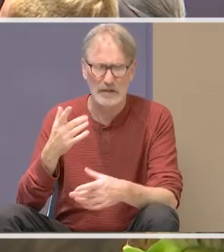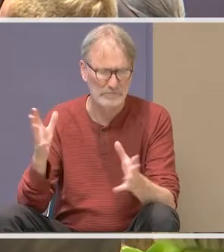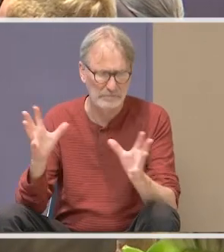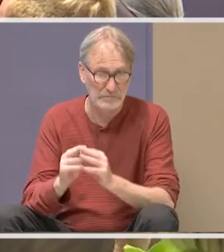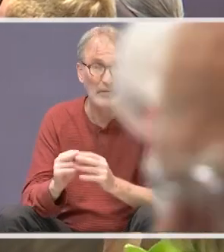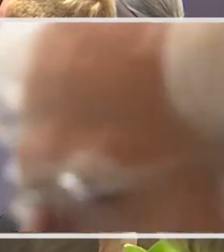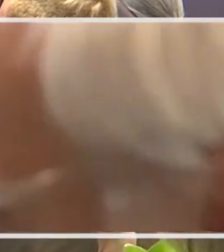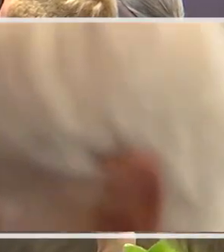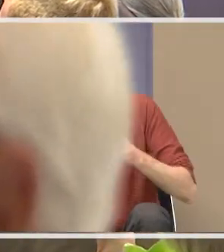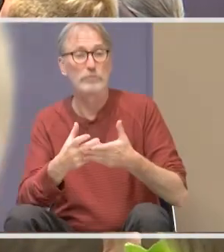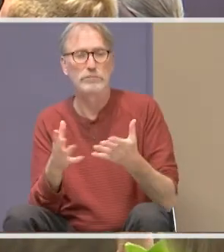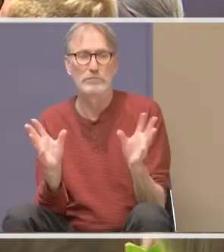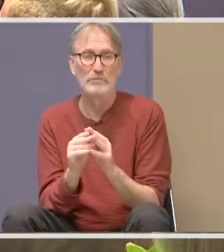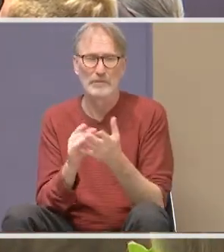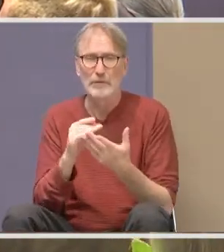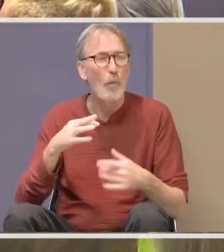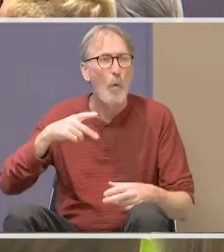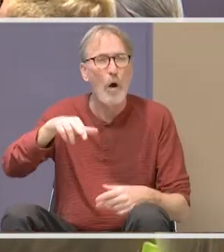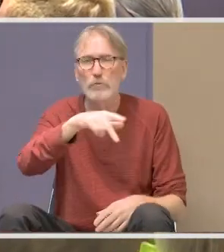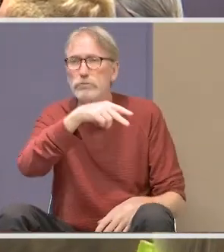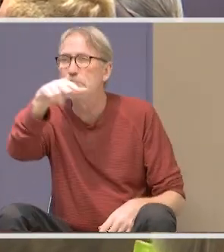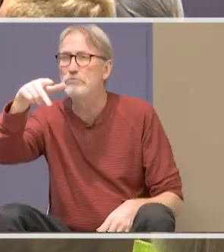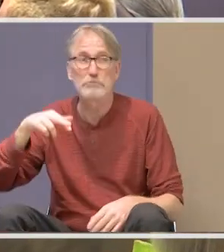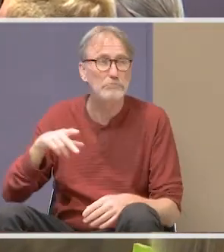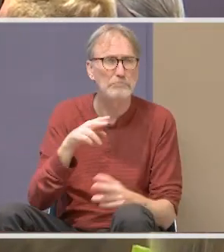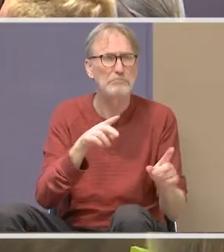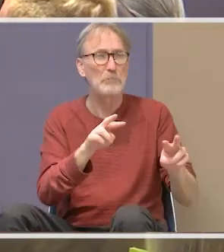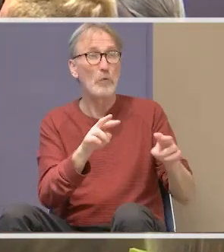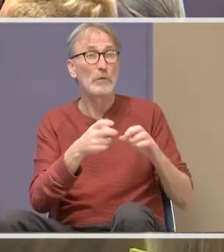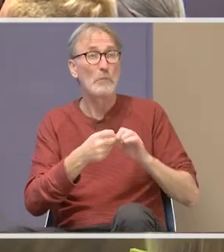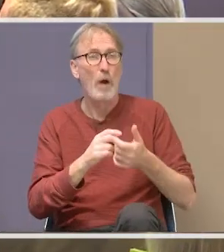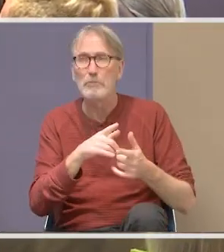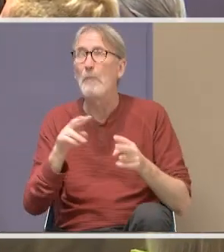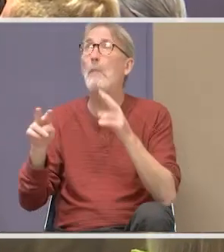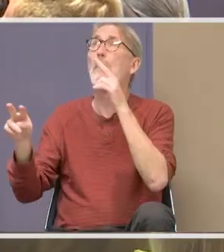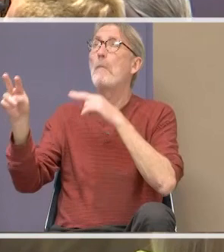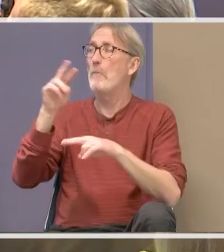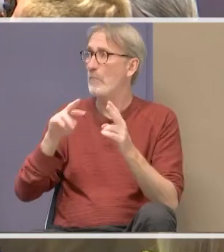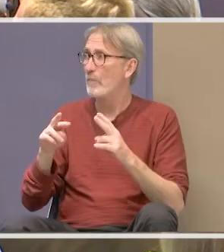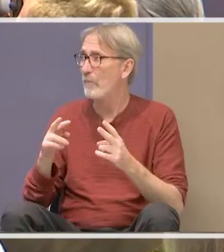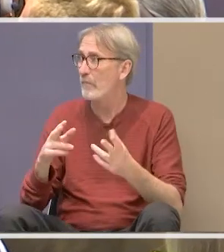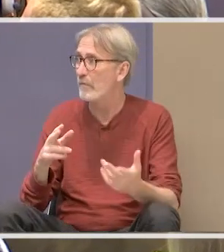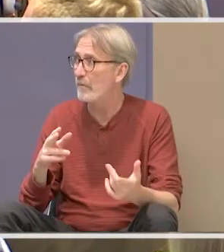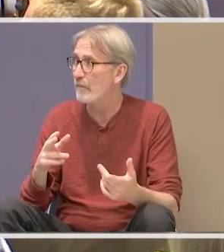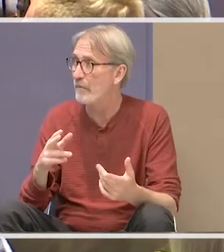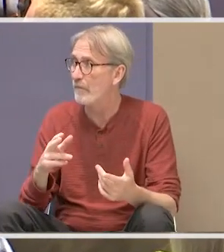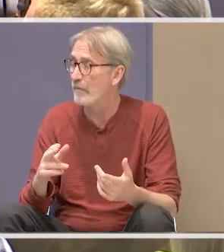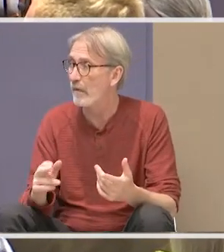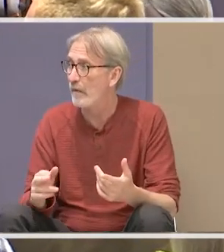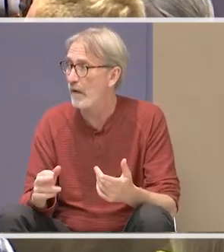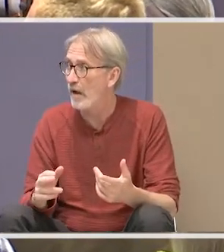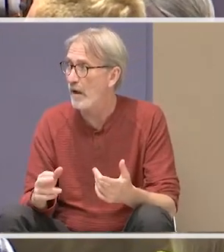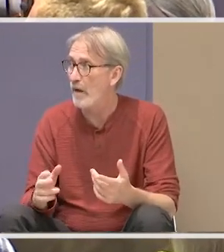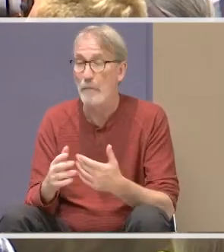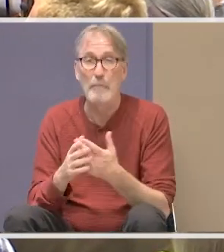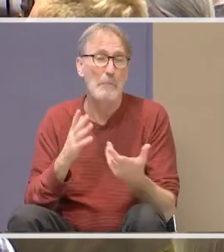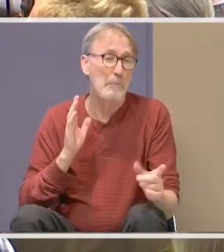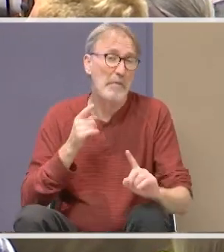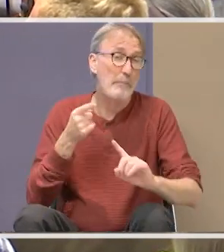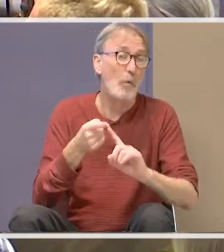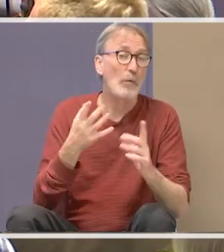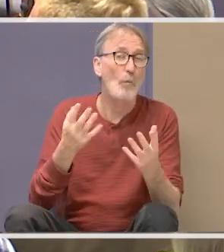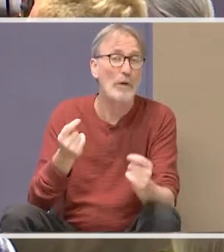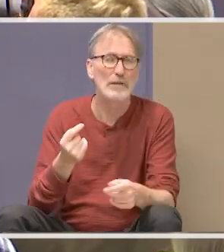Monday, kind of did a citizens walkthrough, looked at some of the issues. Have it here, I'll hand it over. But the main point being